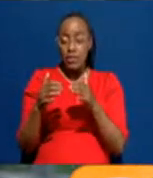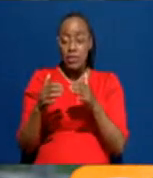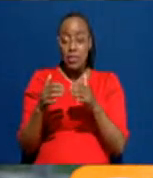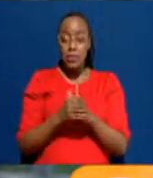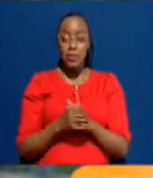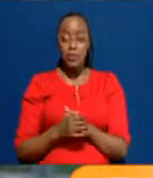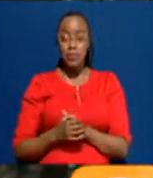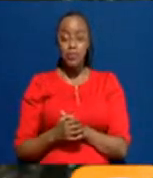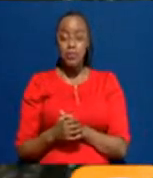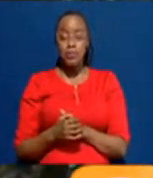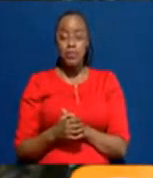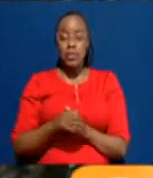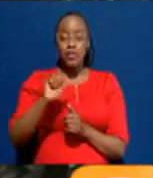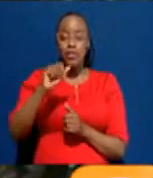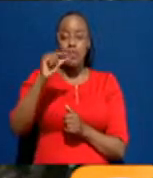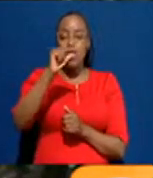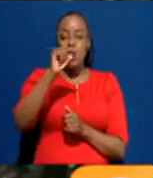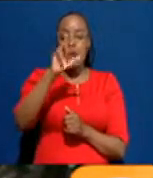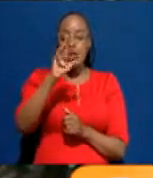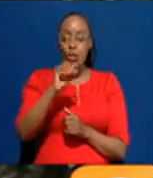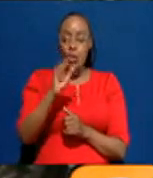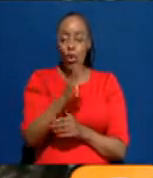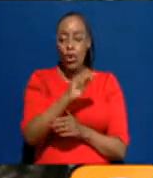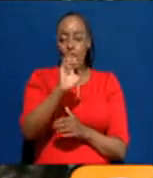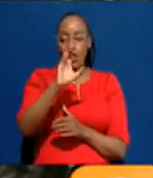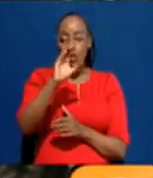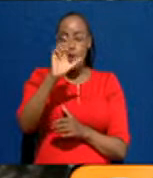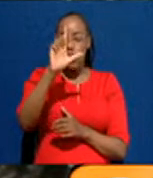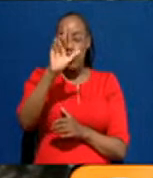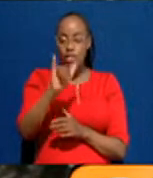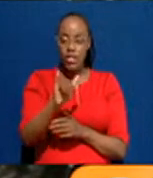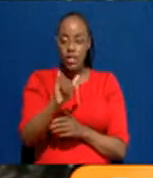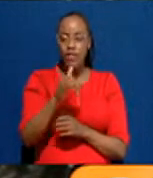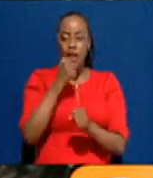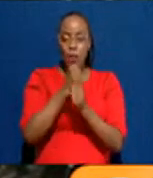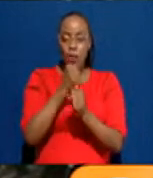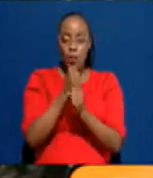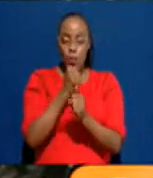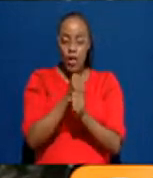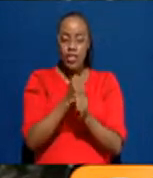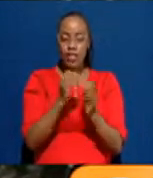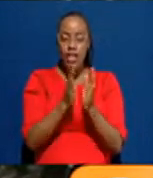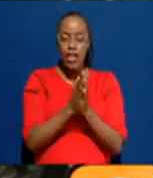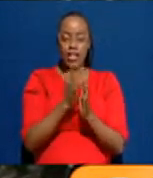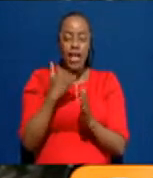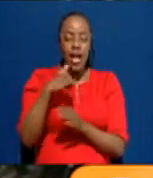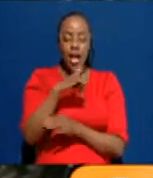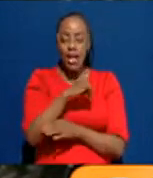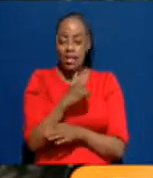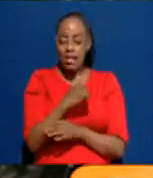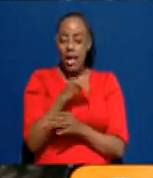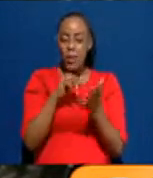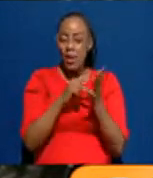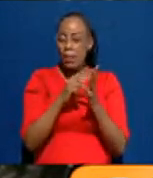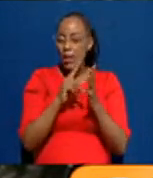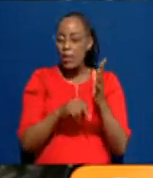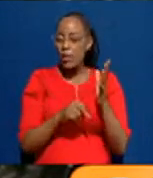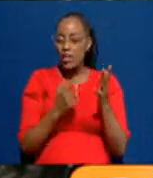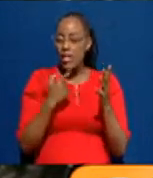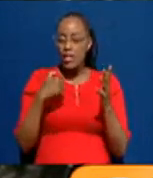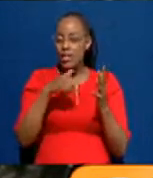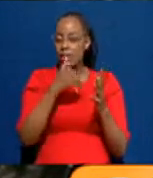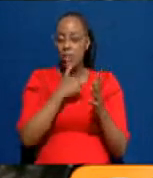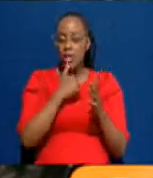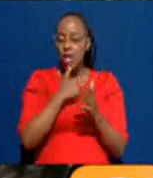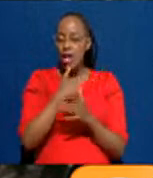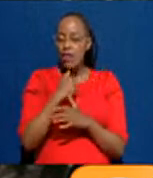practices. Agroecology works with nature. And we don't mean that we will not